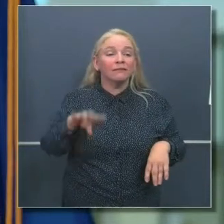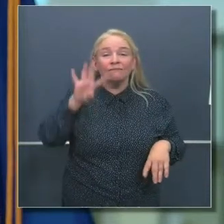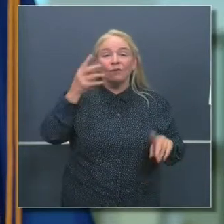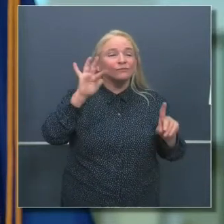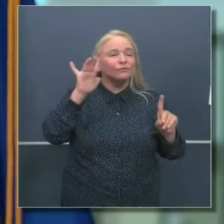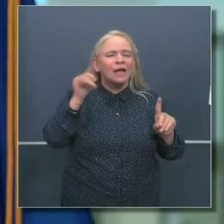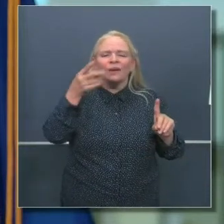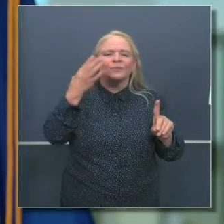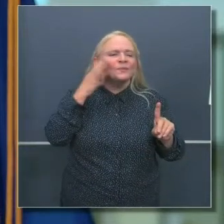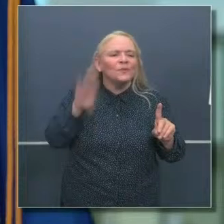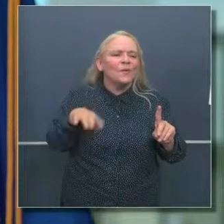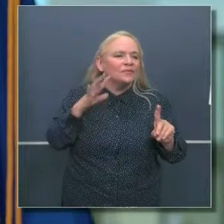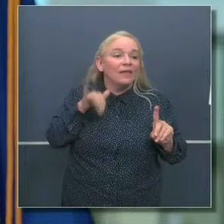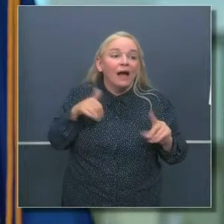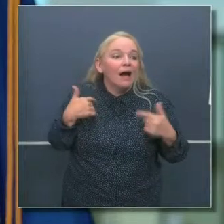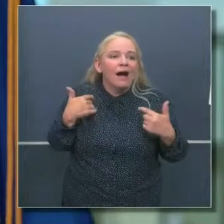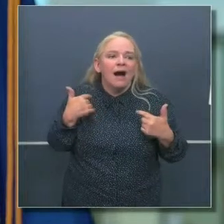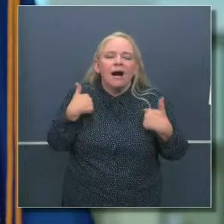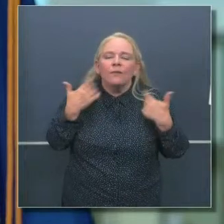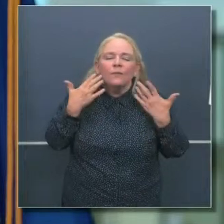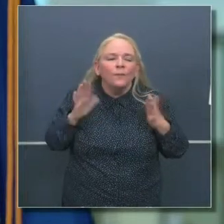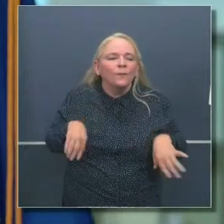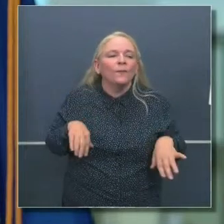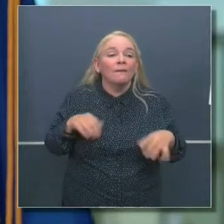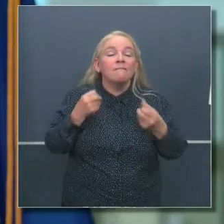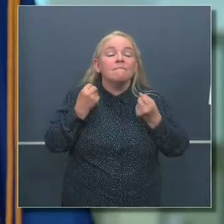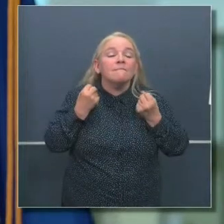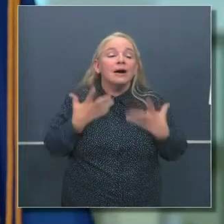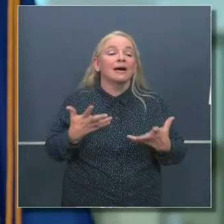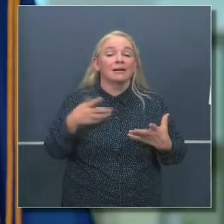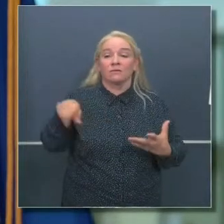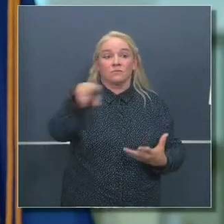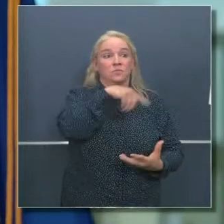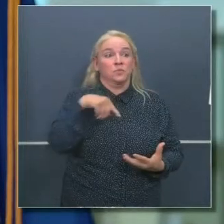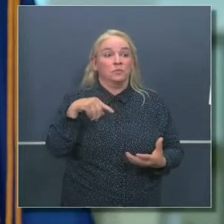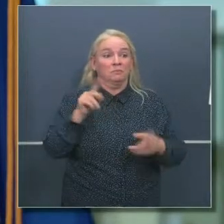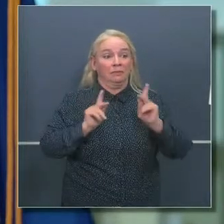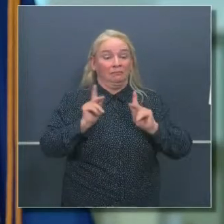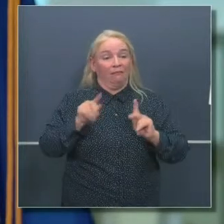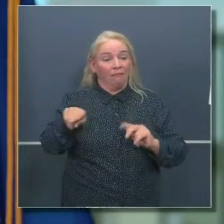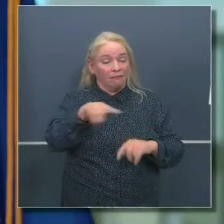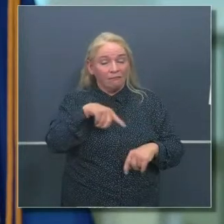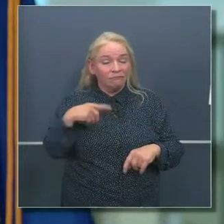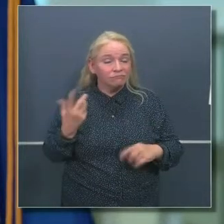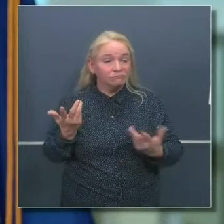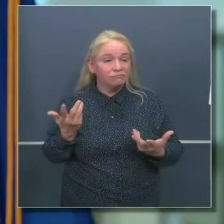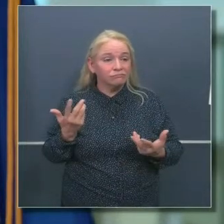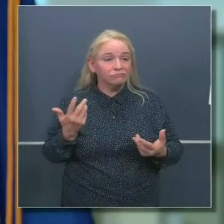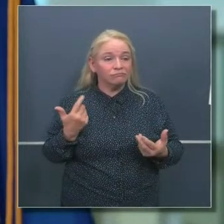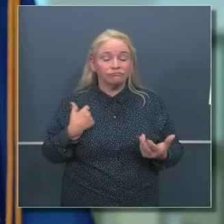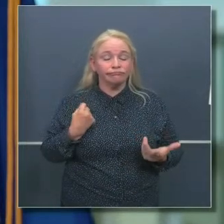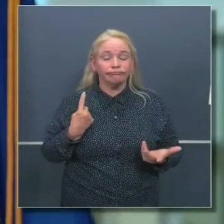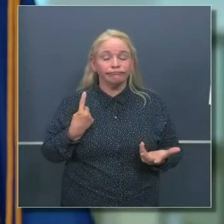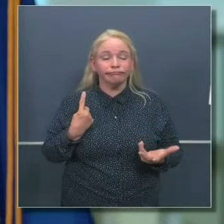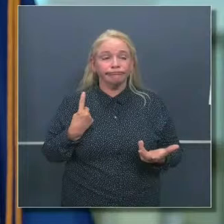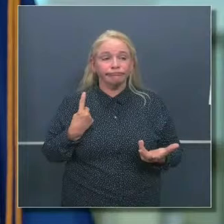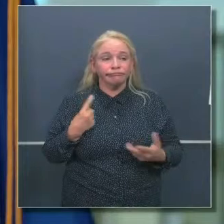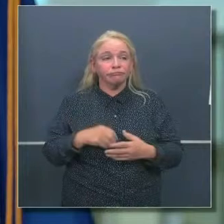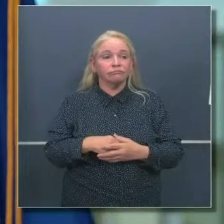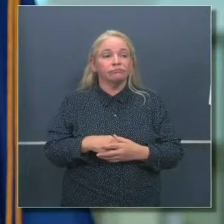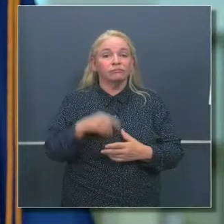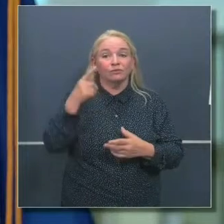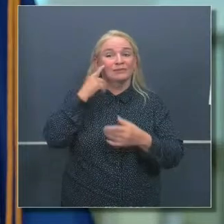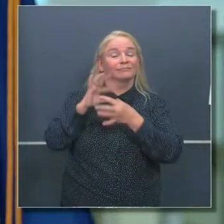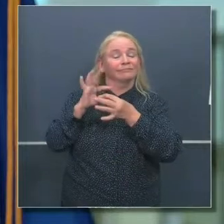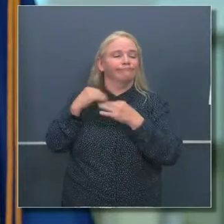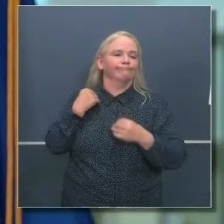You know that as well. And I think many of those individuals that you're referring to in that hypothetical or the literal example you're proposing